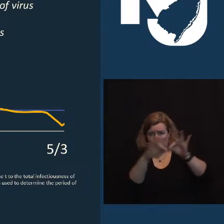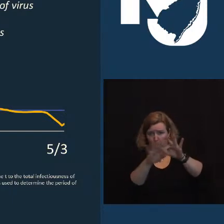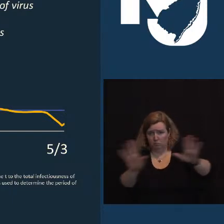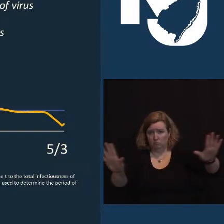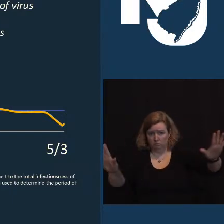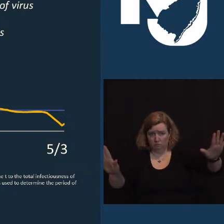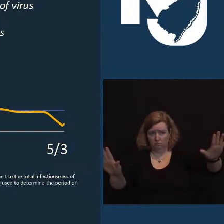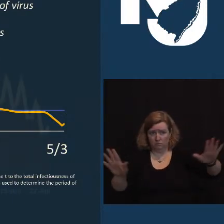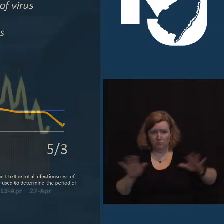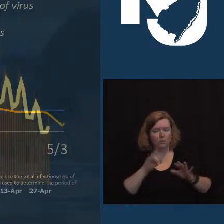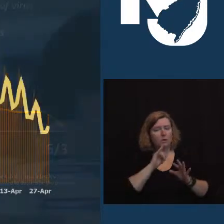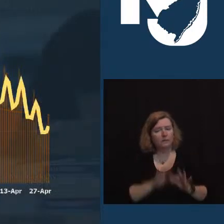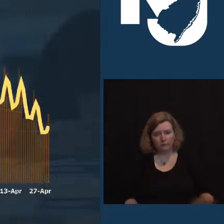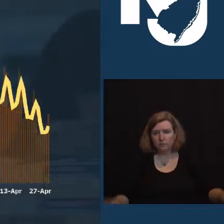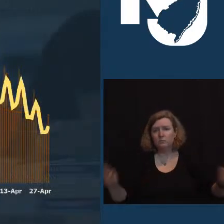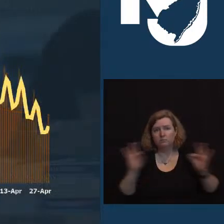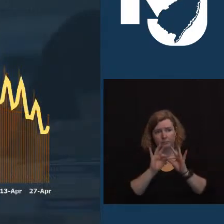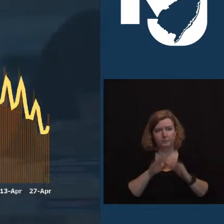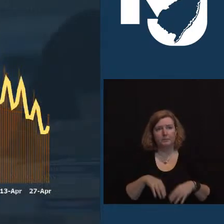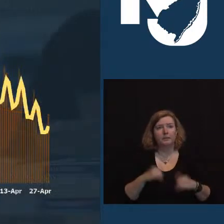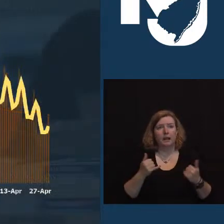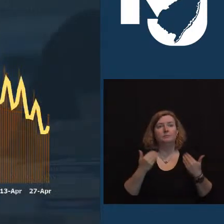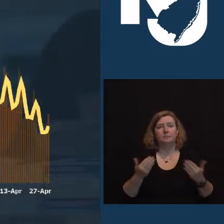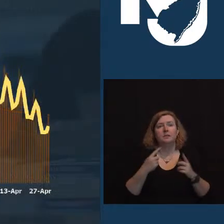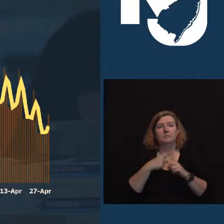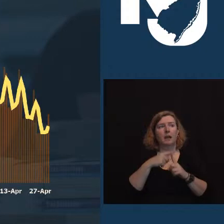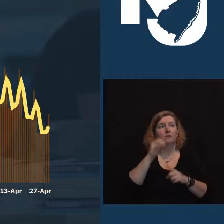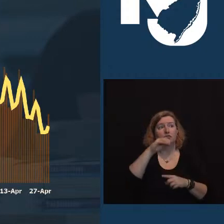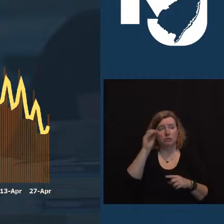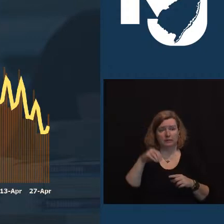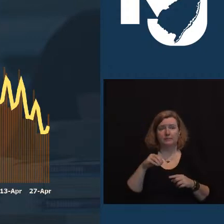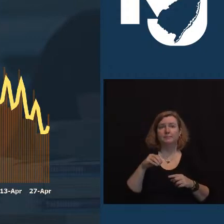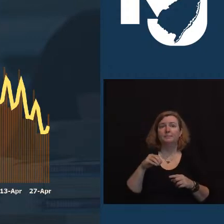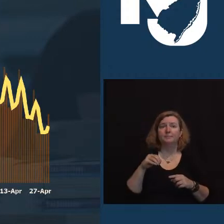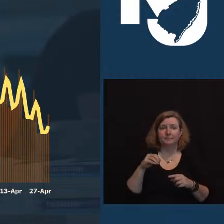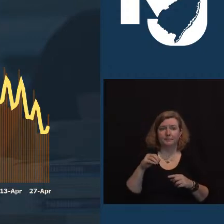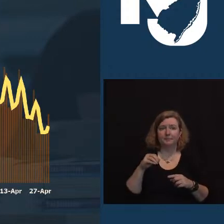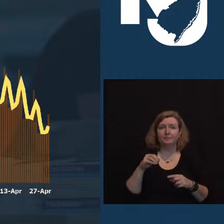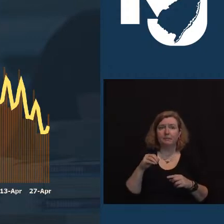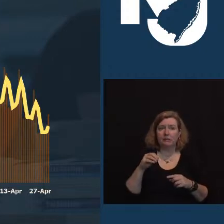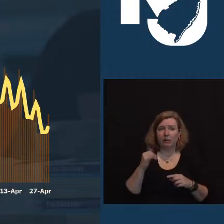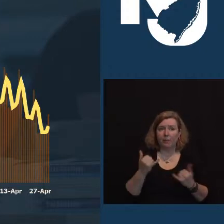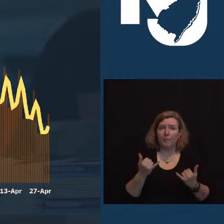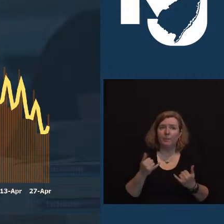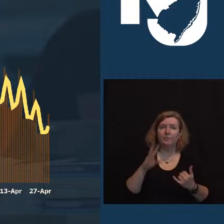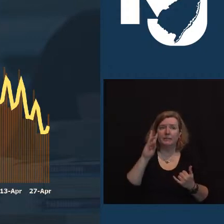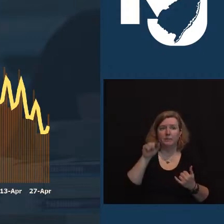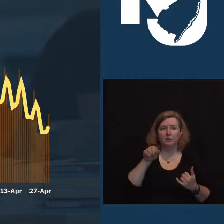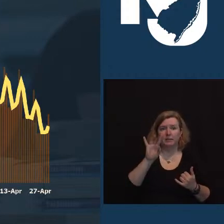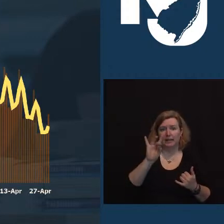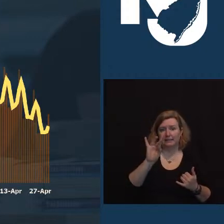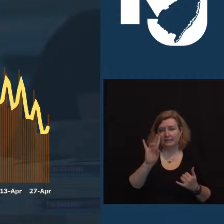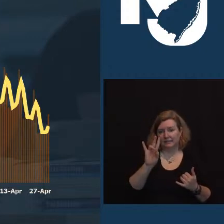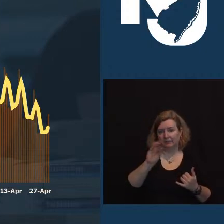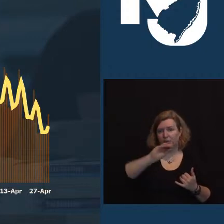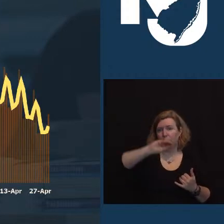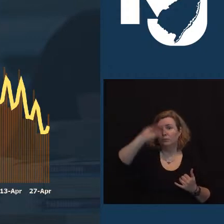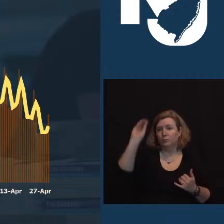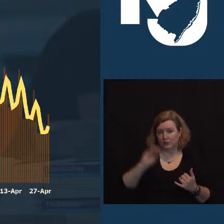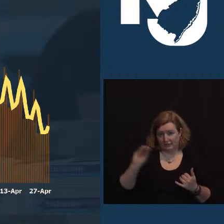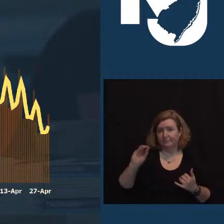part. Positivity rate for 16,908 PCR tests recorded last Saturday